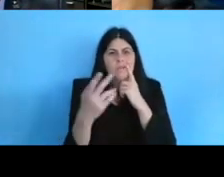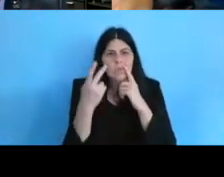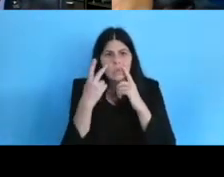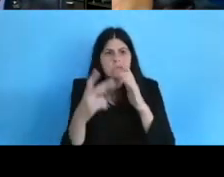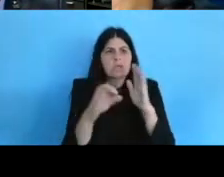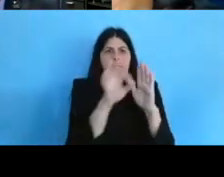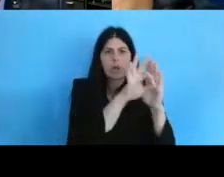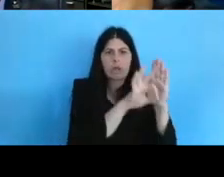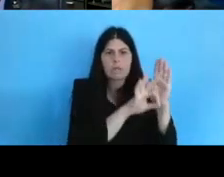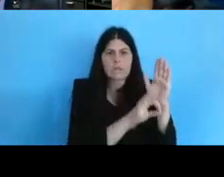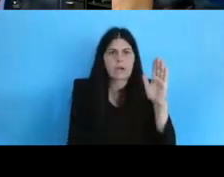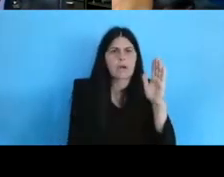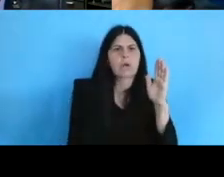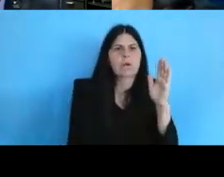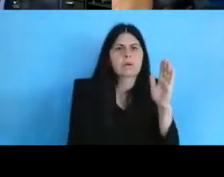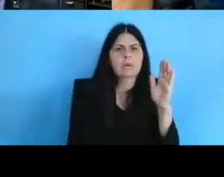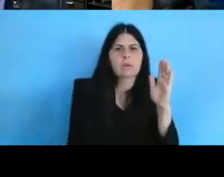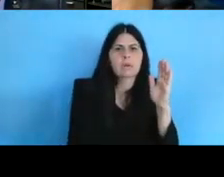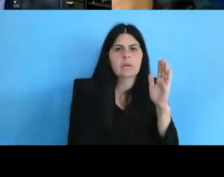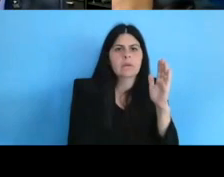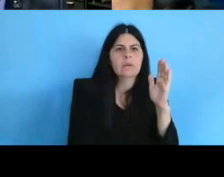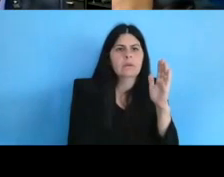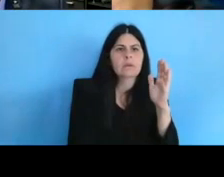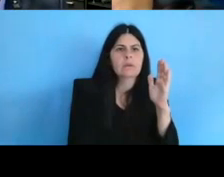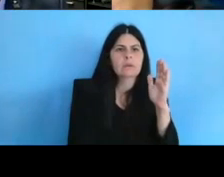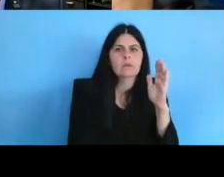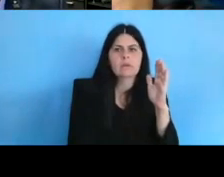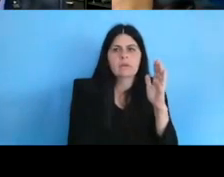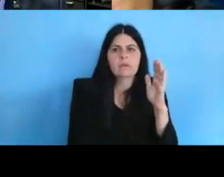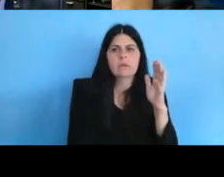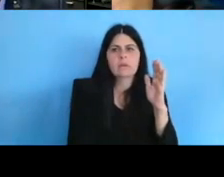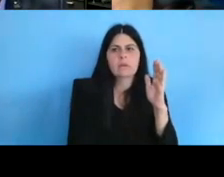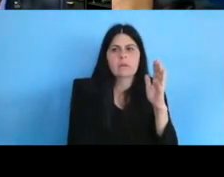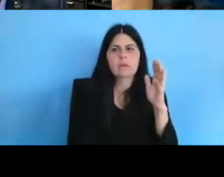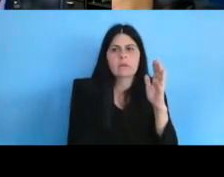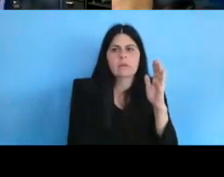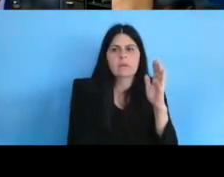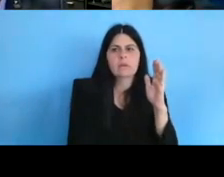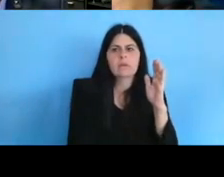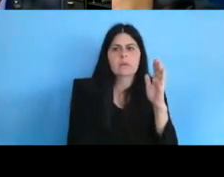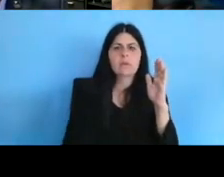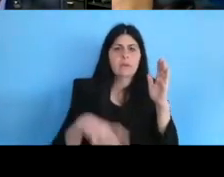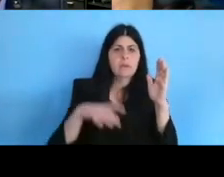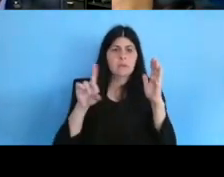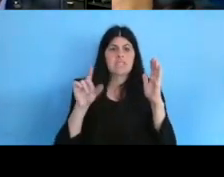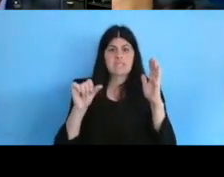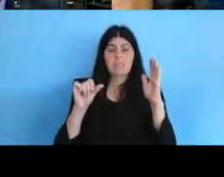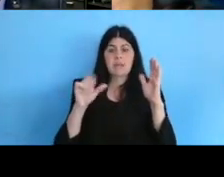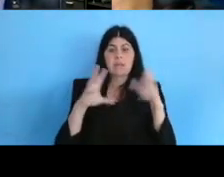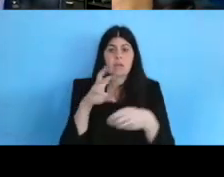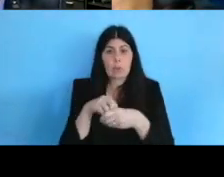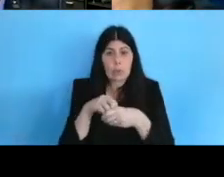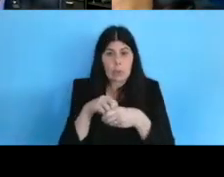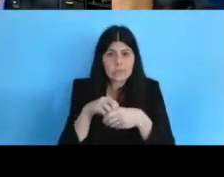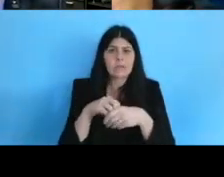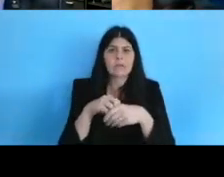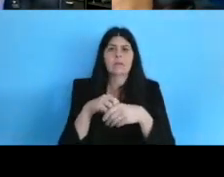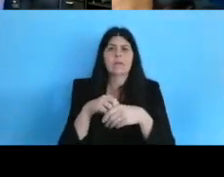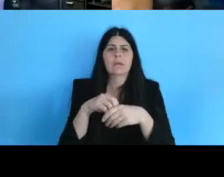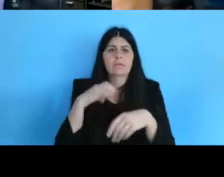advantage, and as you read the bullets, Studies completed by